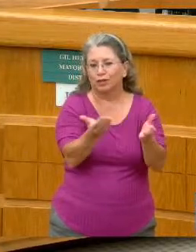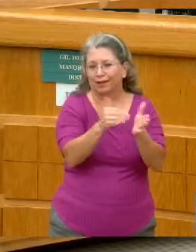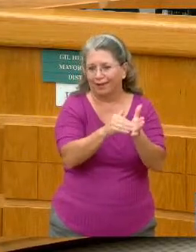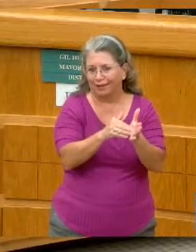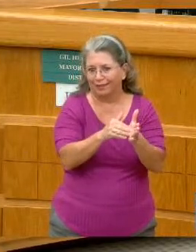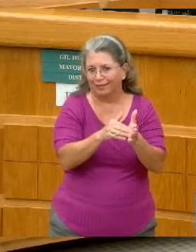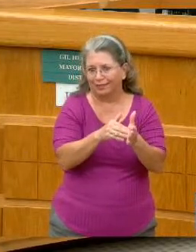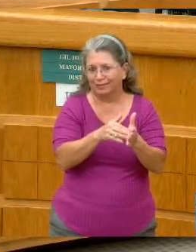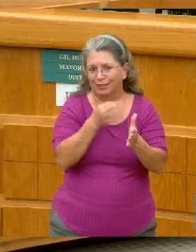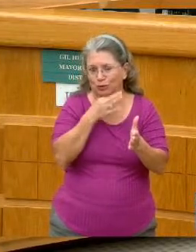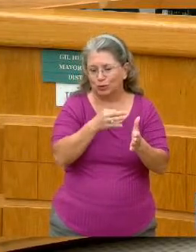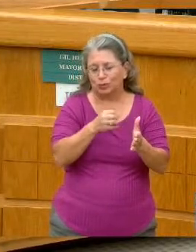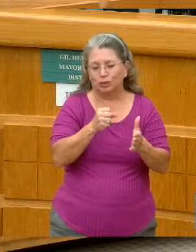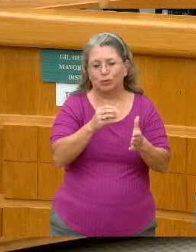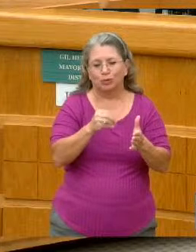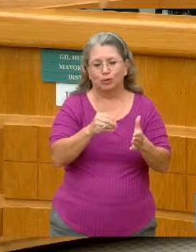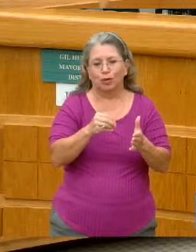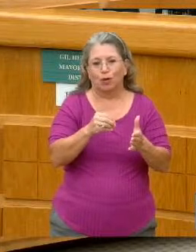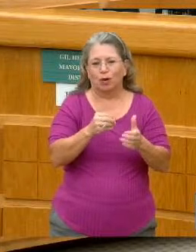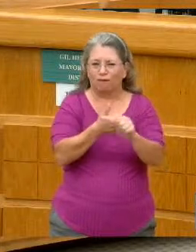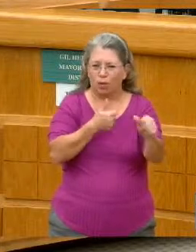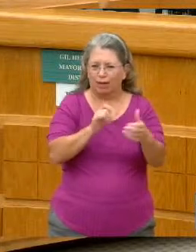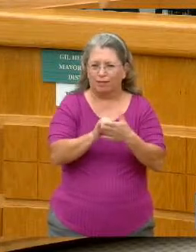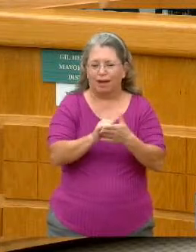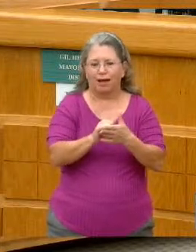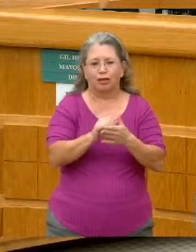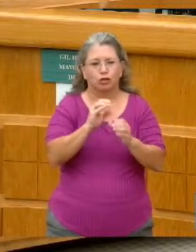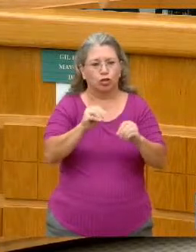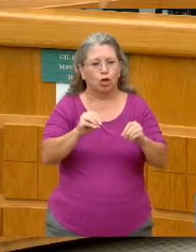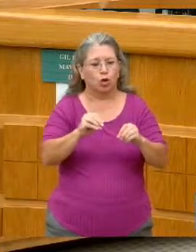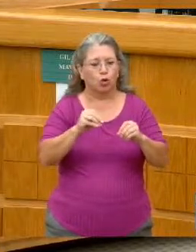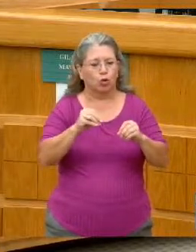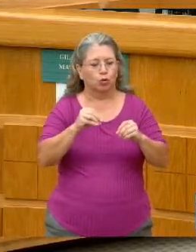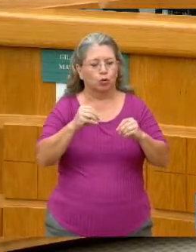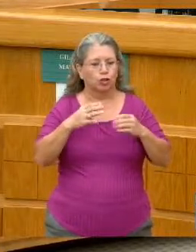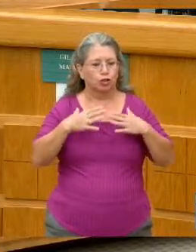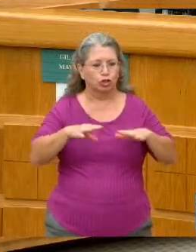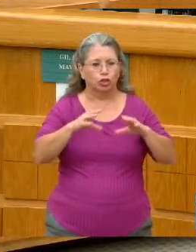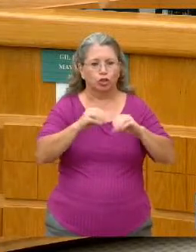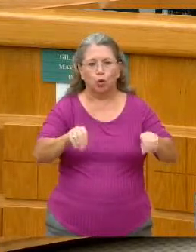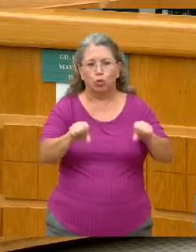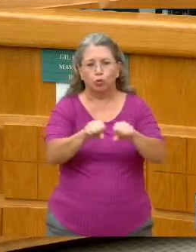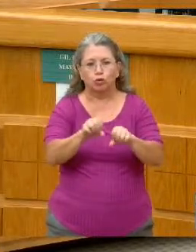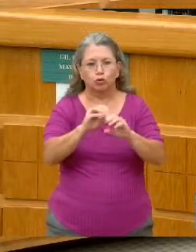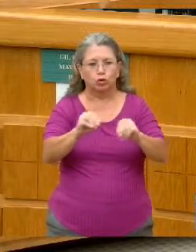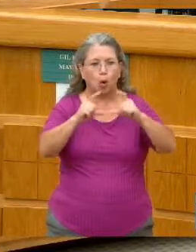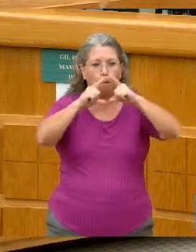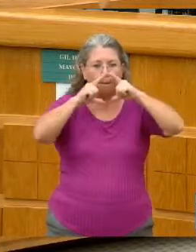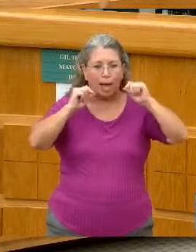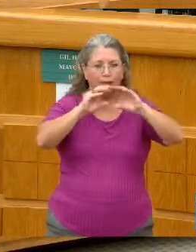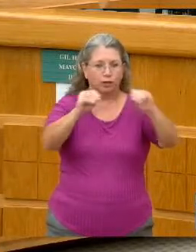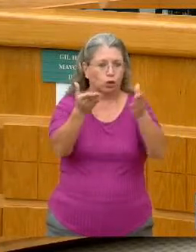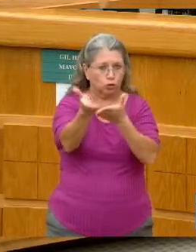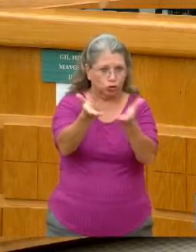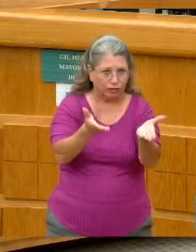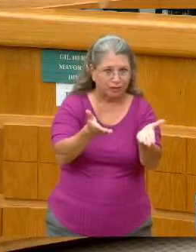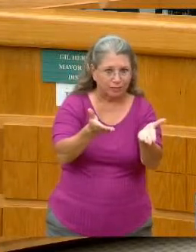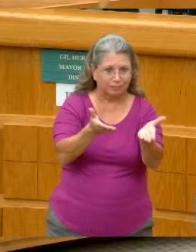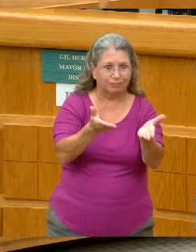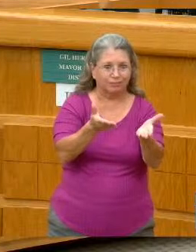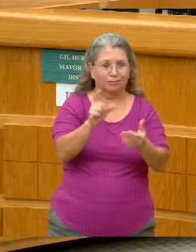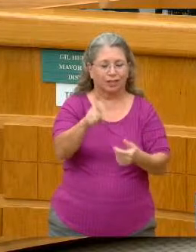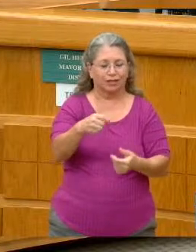from happening. So no shirt, no shoes, no mask, no service should be the type of policy that you have in your business to